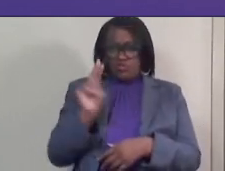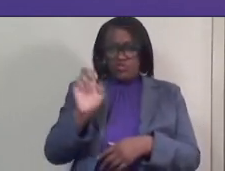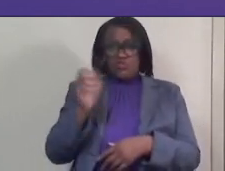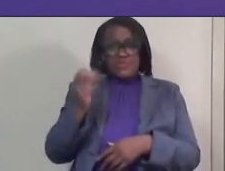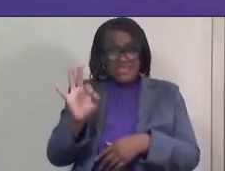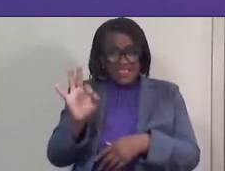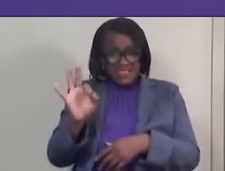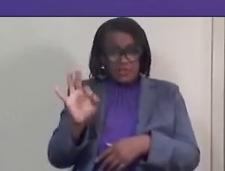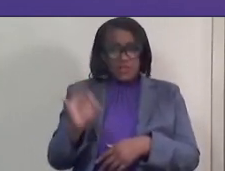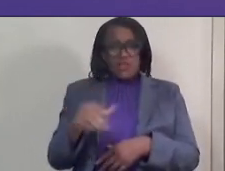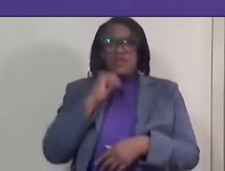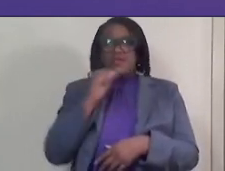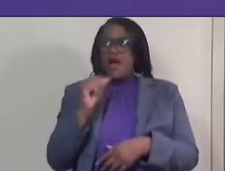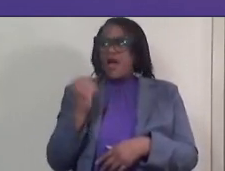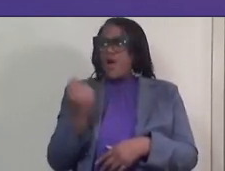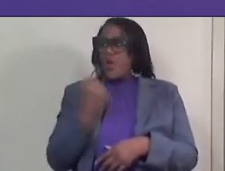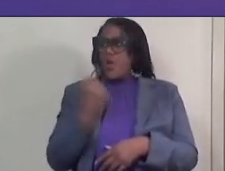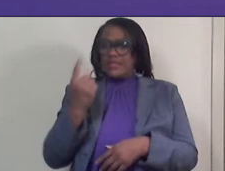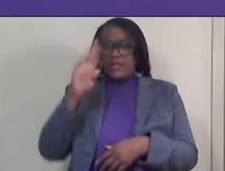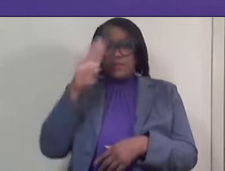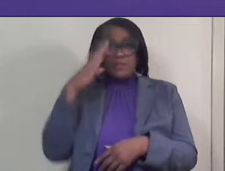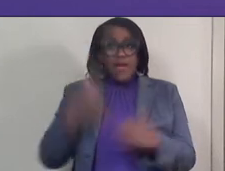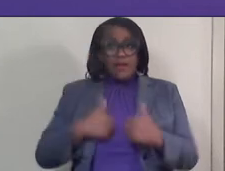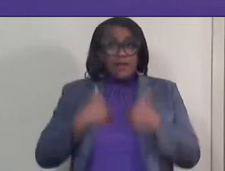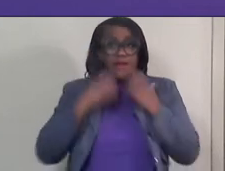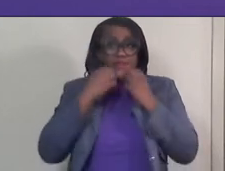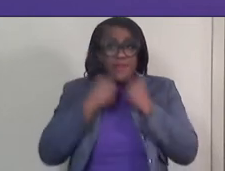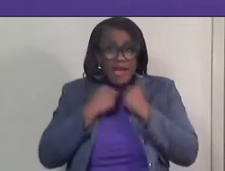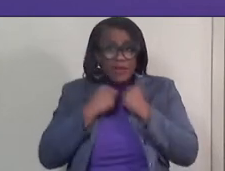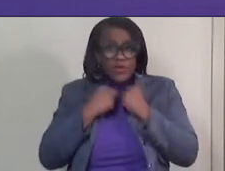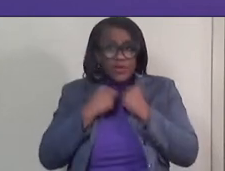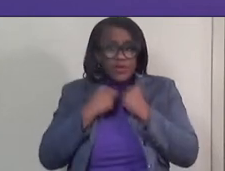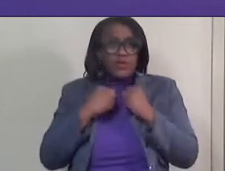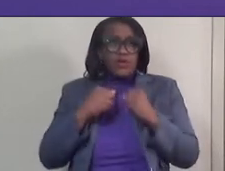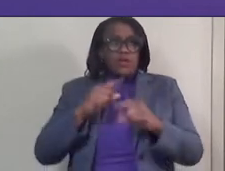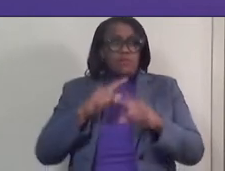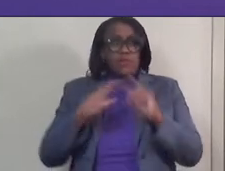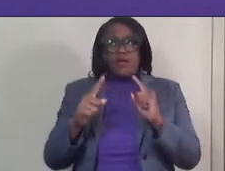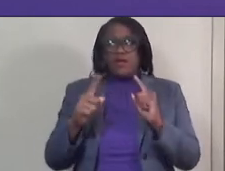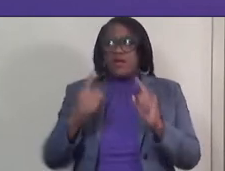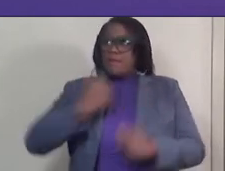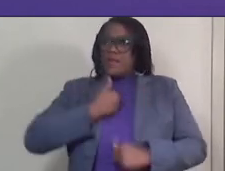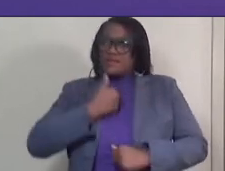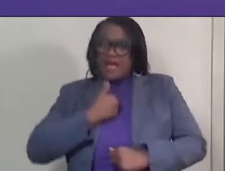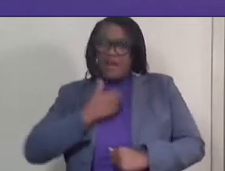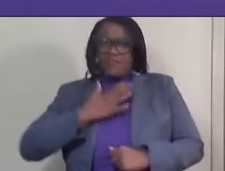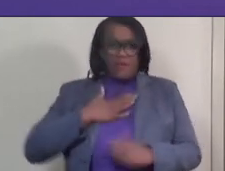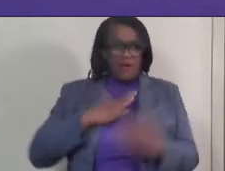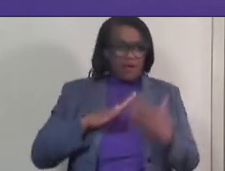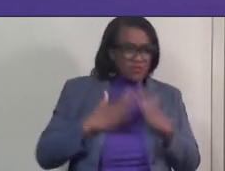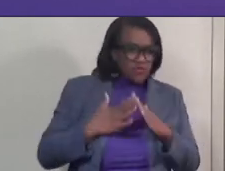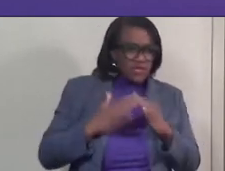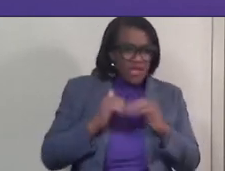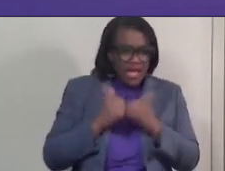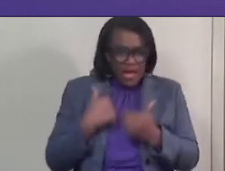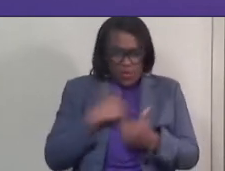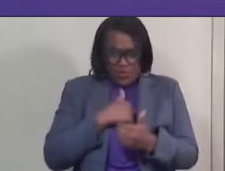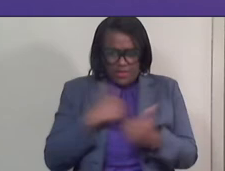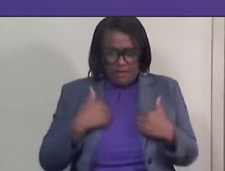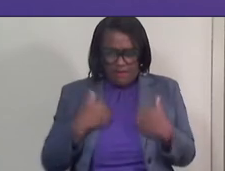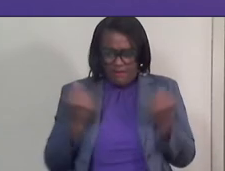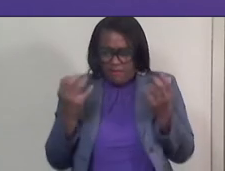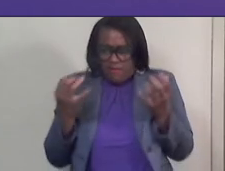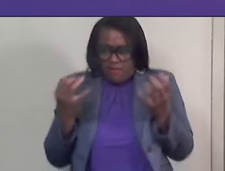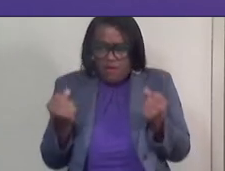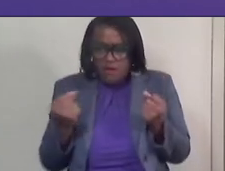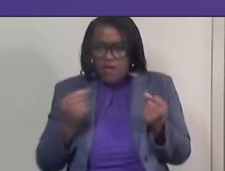just the Black Lives Matter, but for myself and for my community, how do we have a voice to talk about